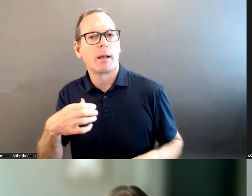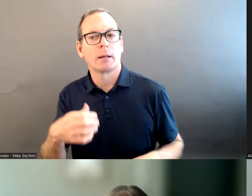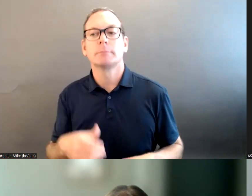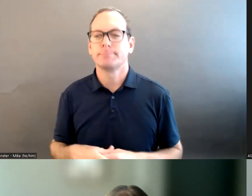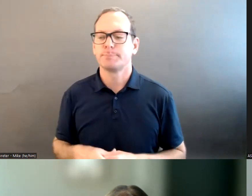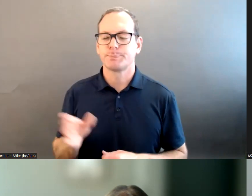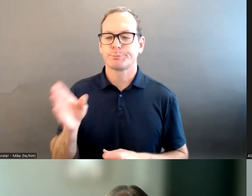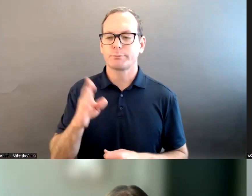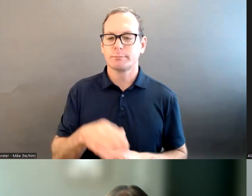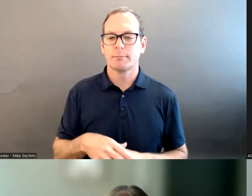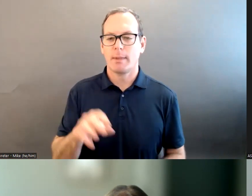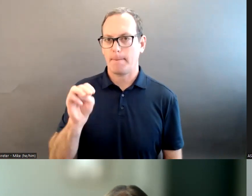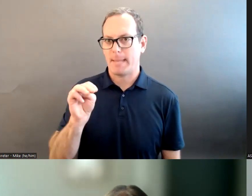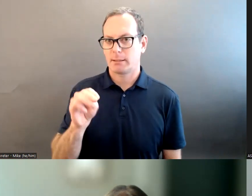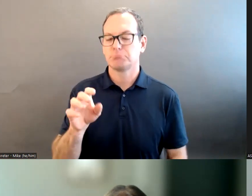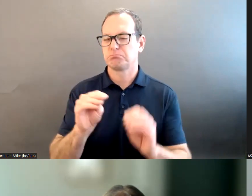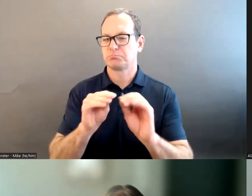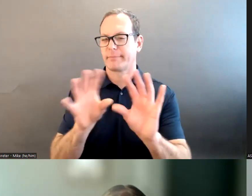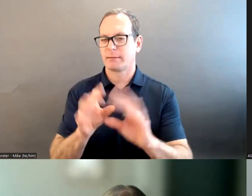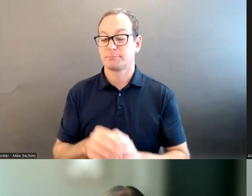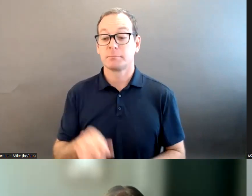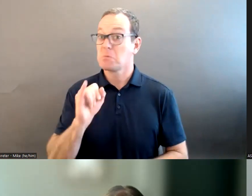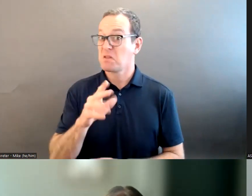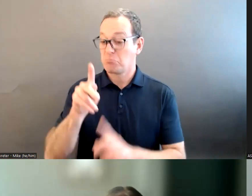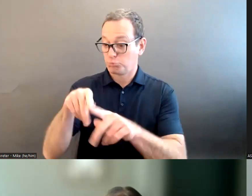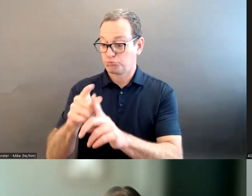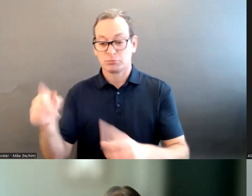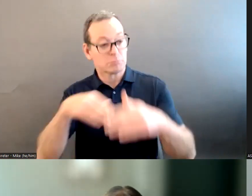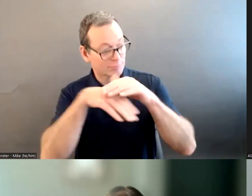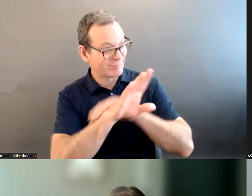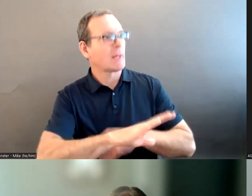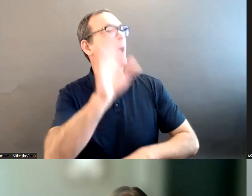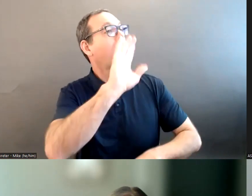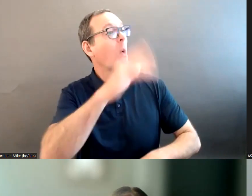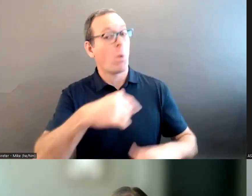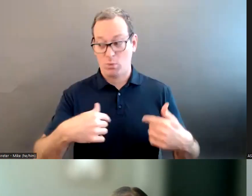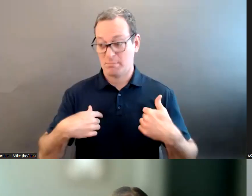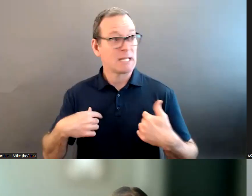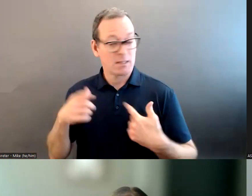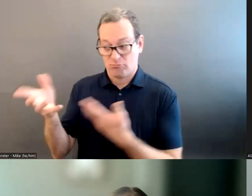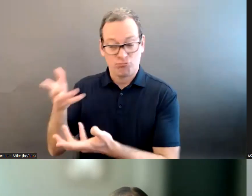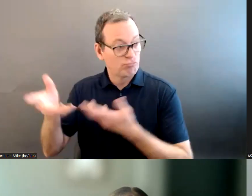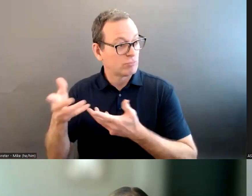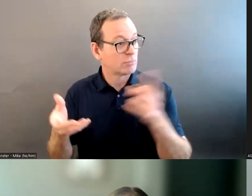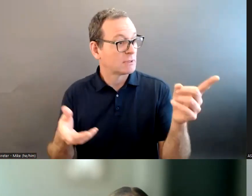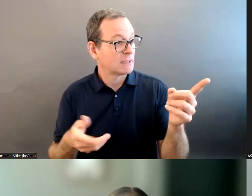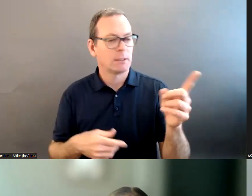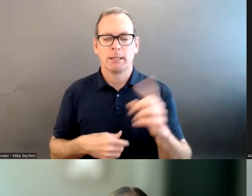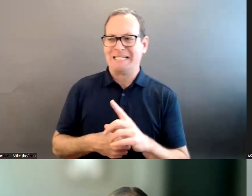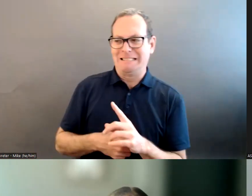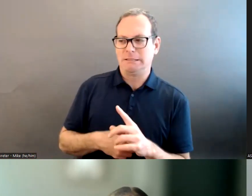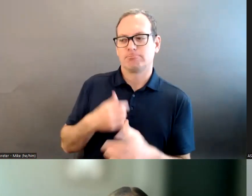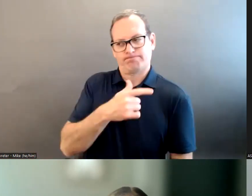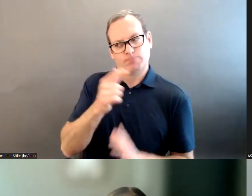So if it is an issue of going into a lawyer and they're saying, this isn't a service I can provide, or I can't get enough information for it, the